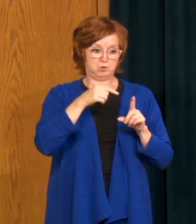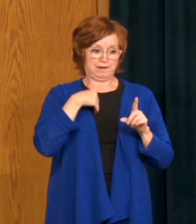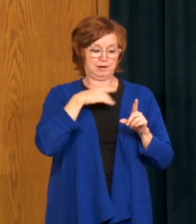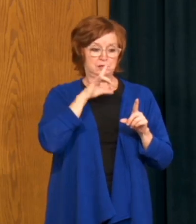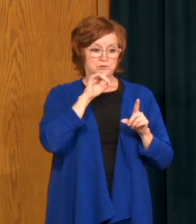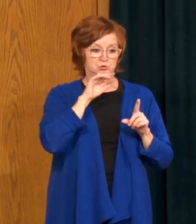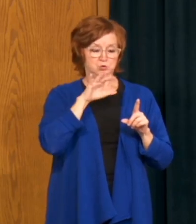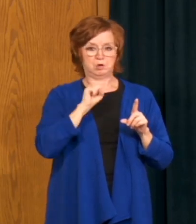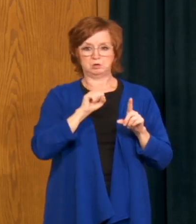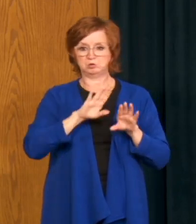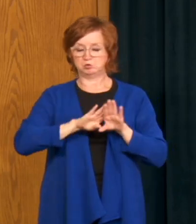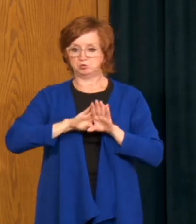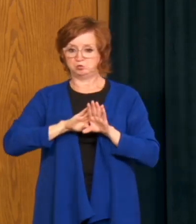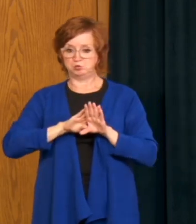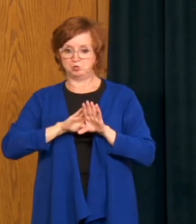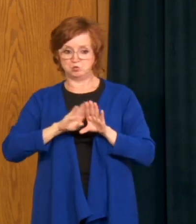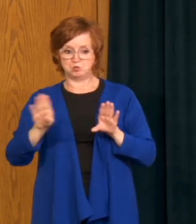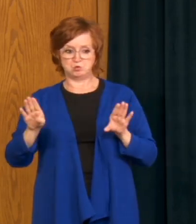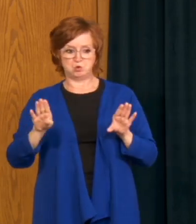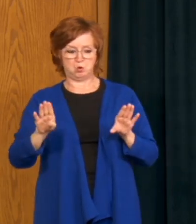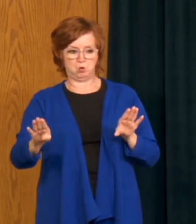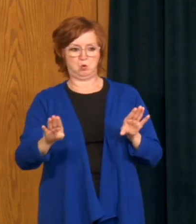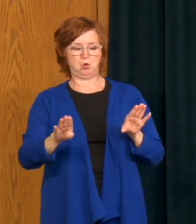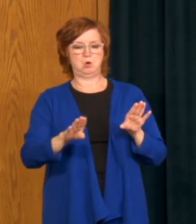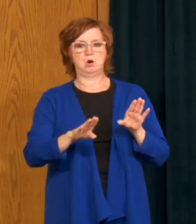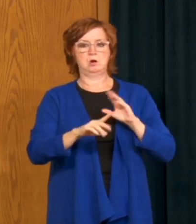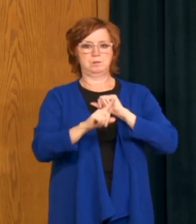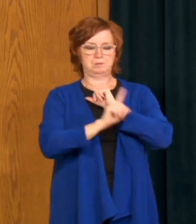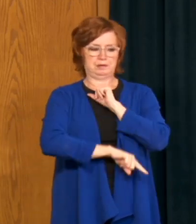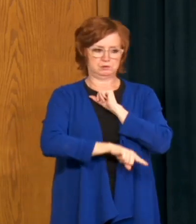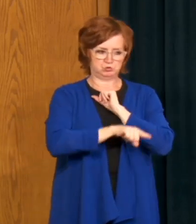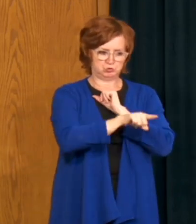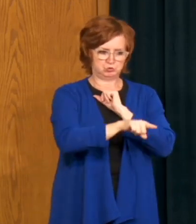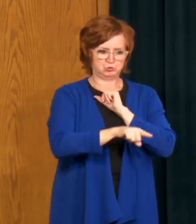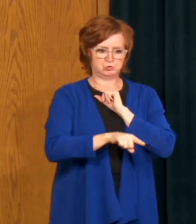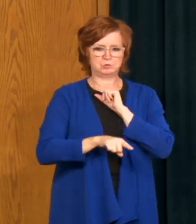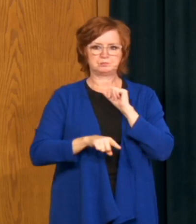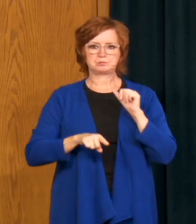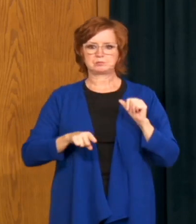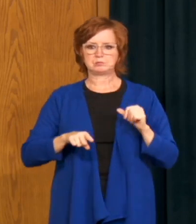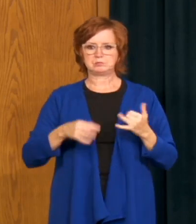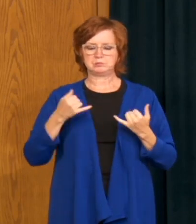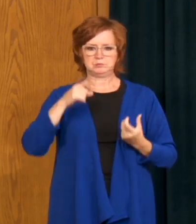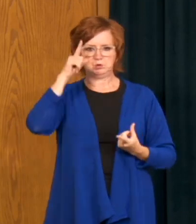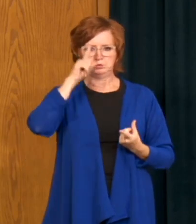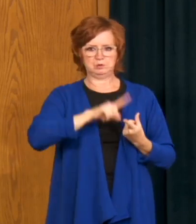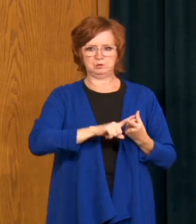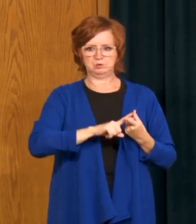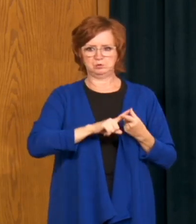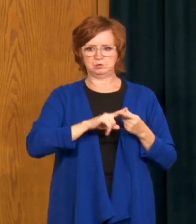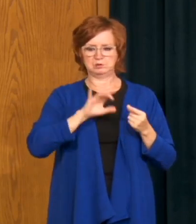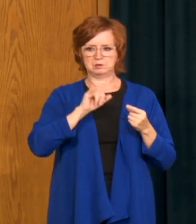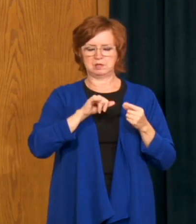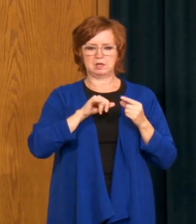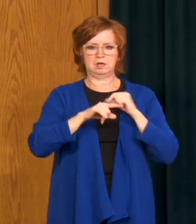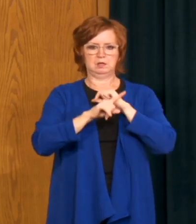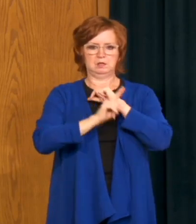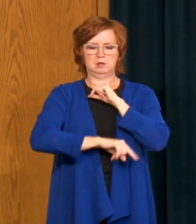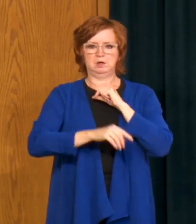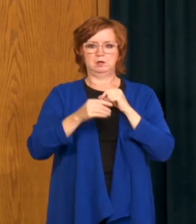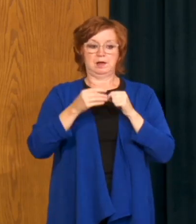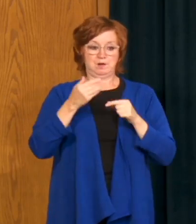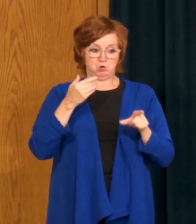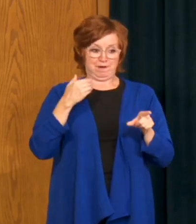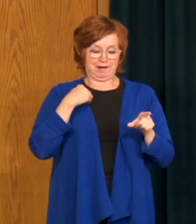on that, if you believe that simple possession should purely be a health matter, or if you have any recommendation in that regard. Yeah, thank you